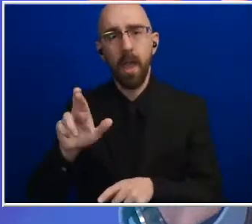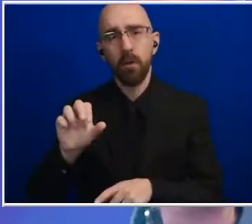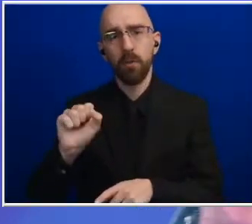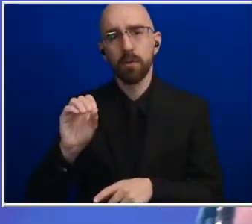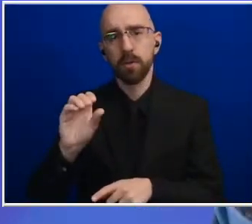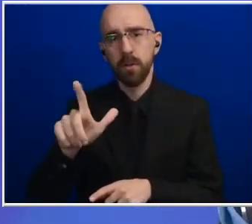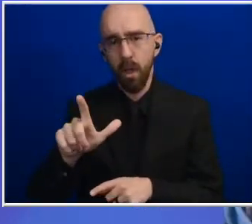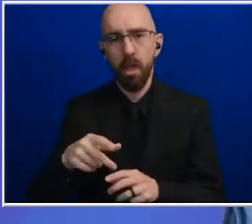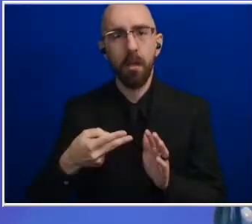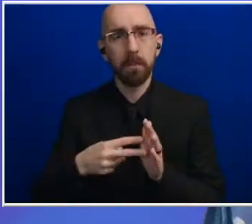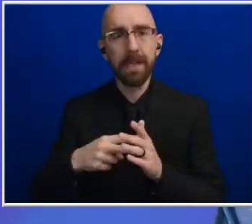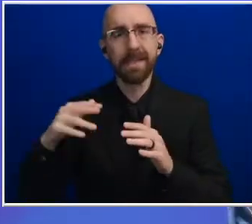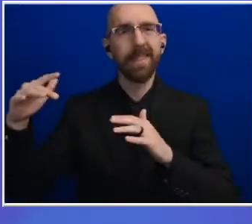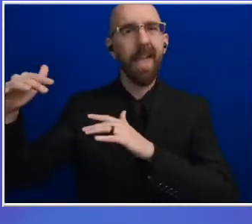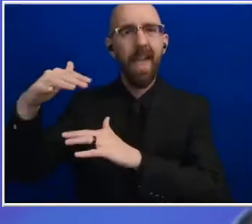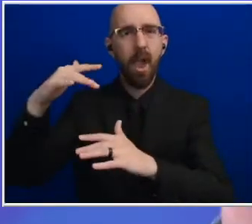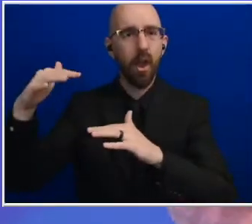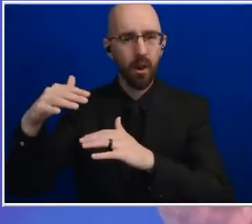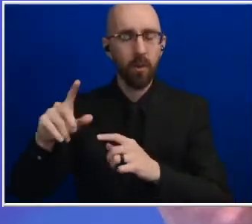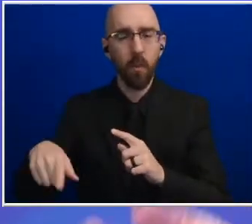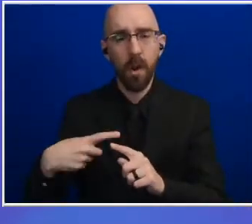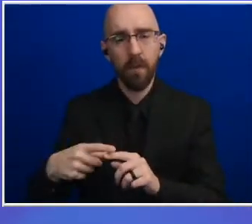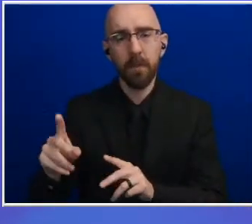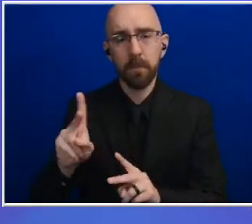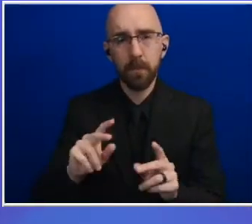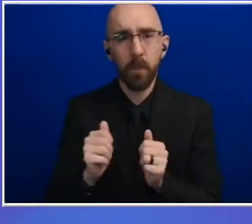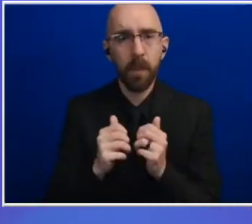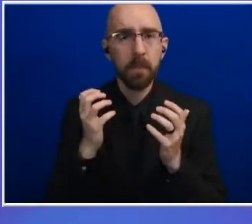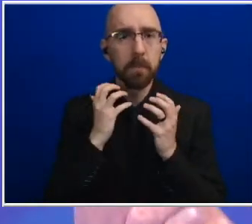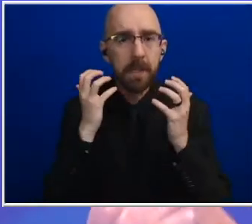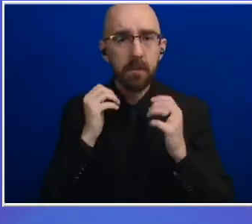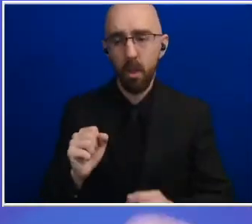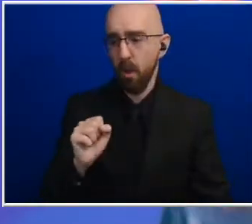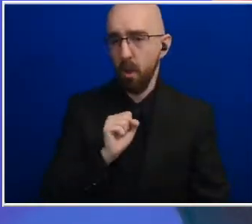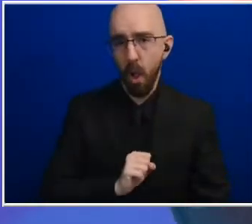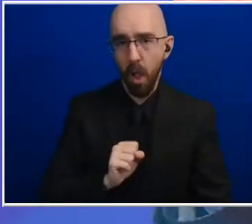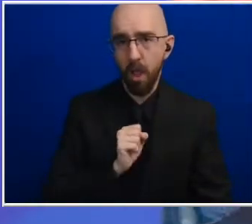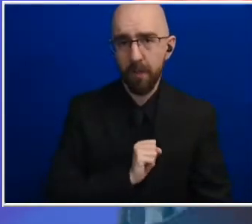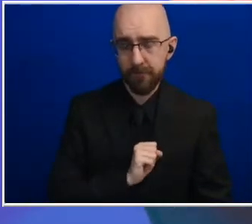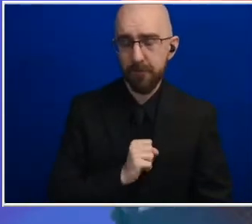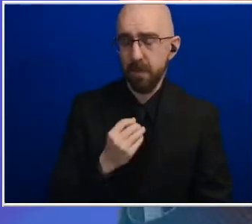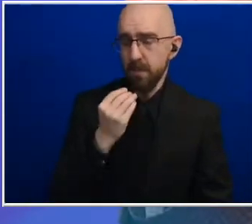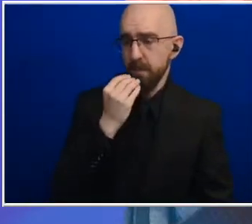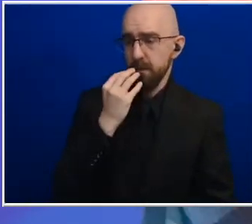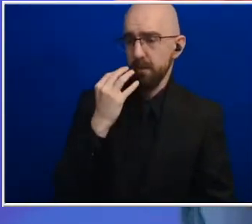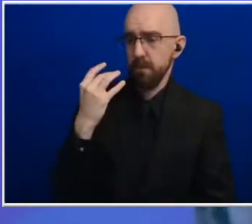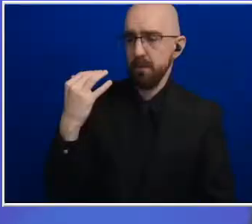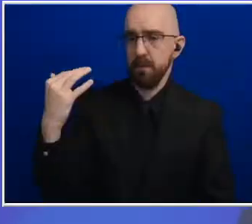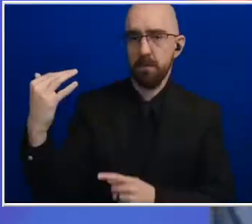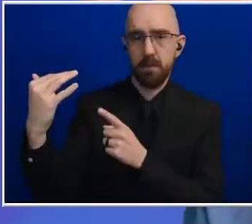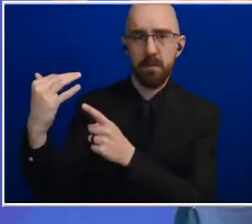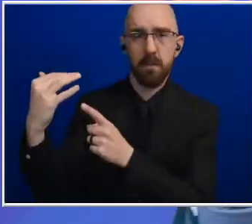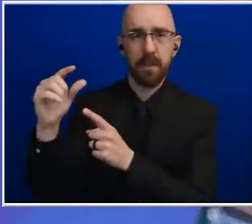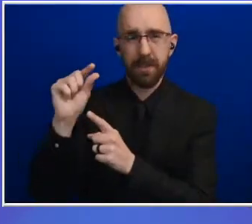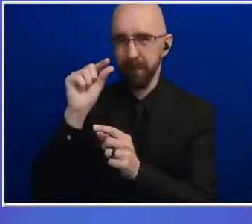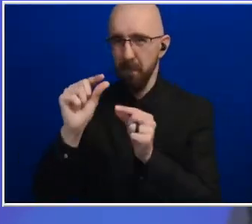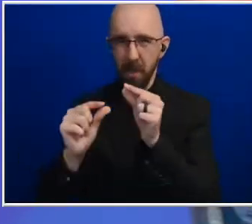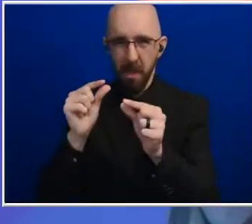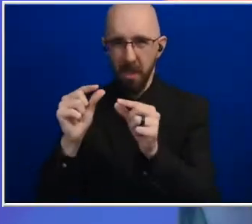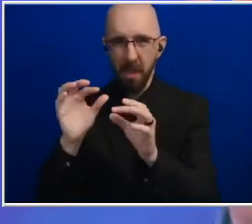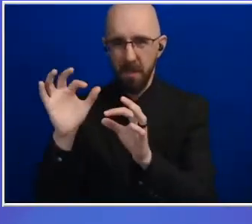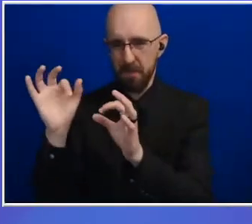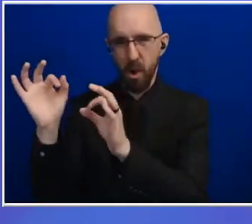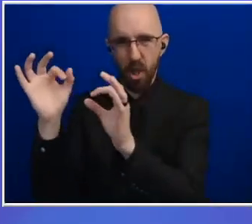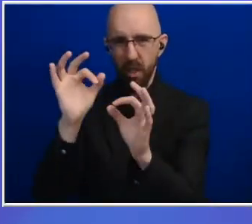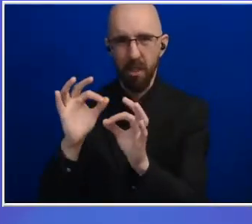air. So when people with measles are coughing, the virus gets into these very small particles in the air, and they can float